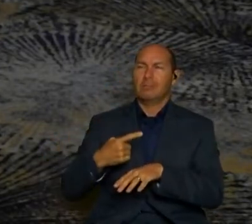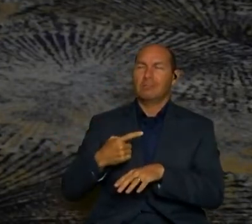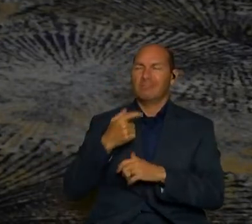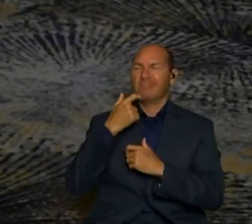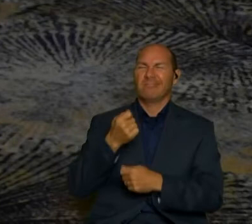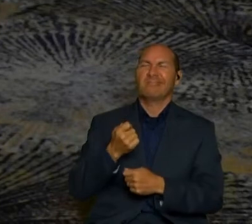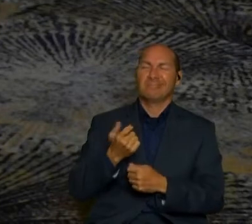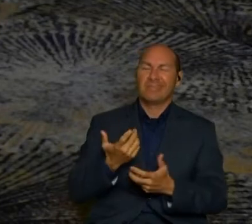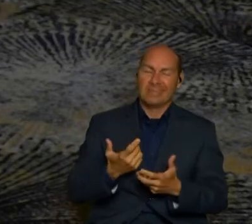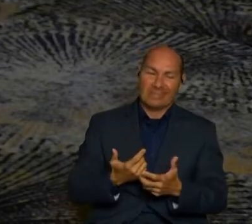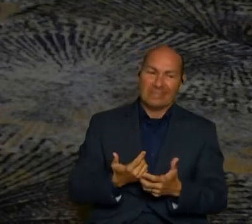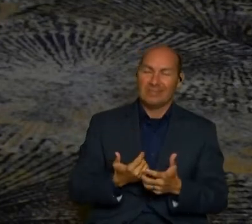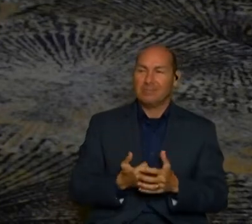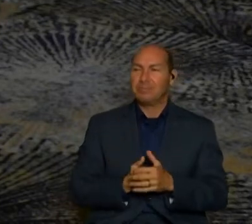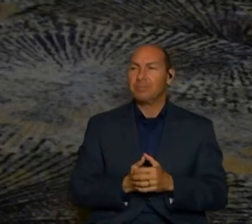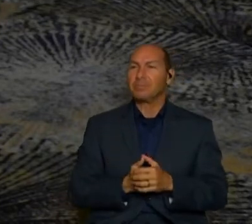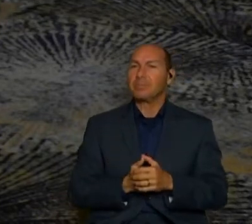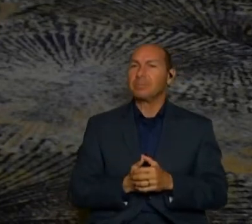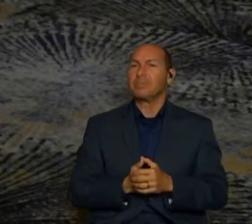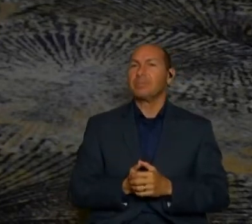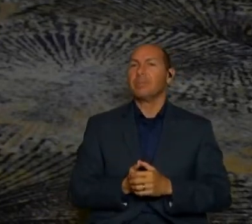share